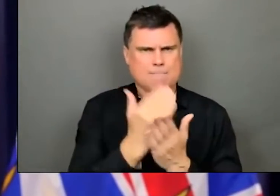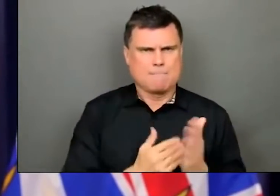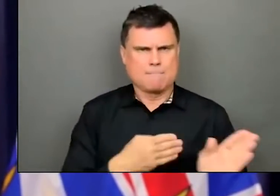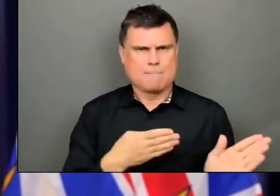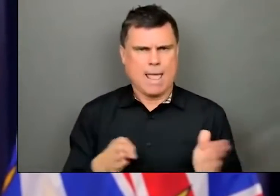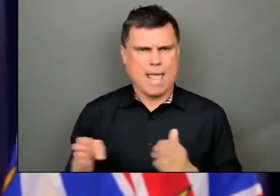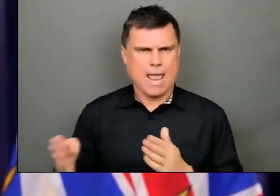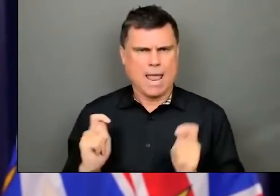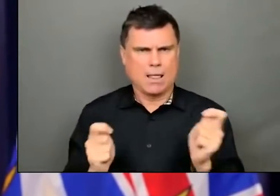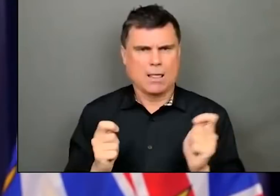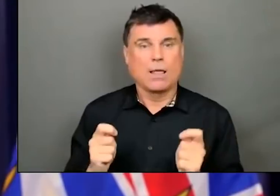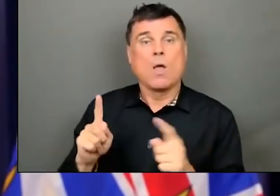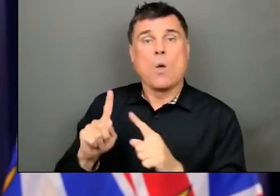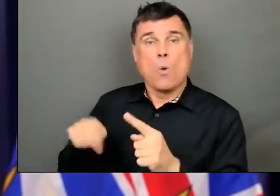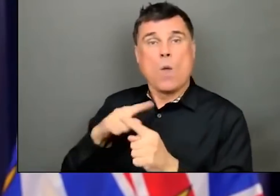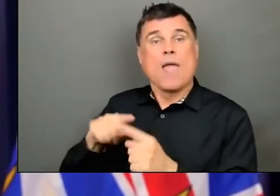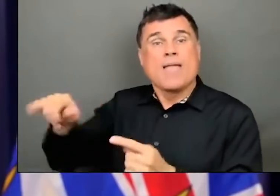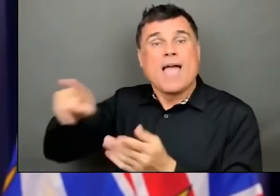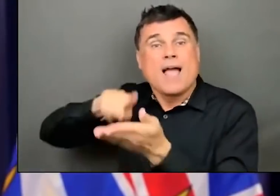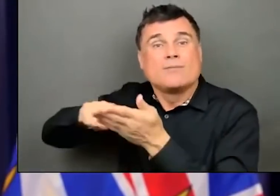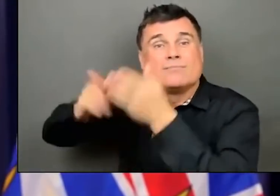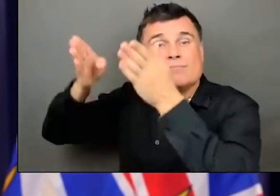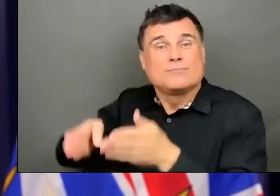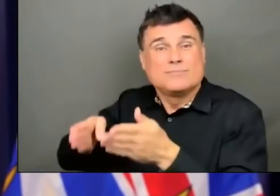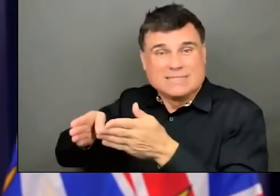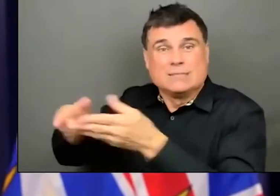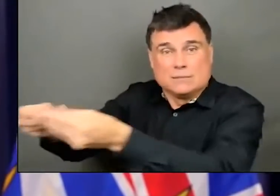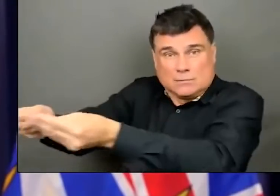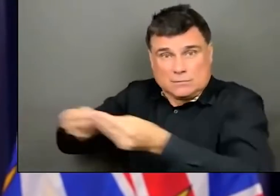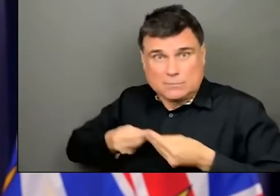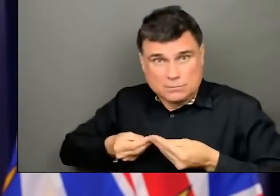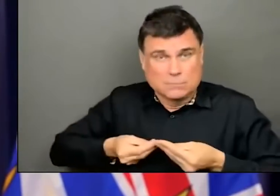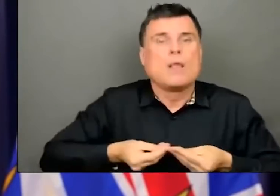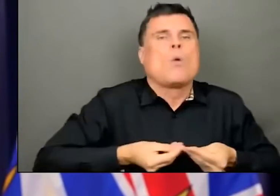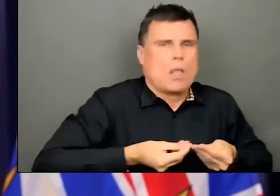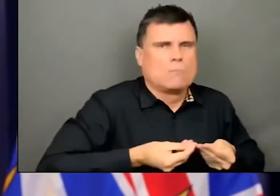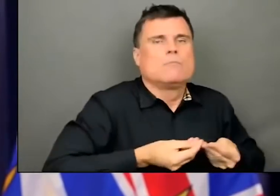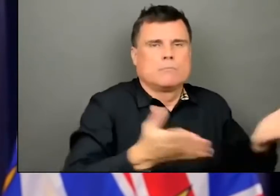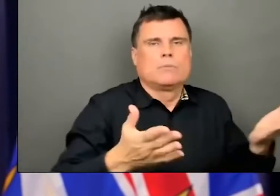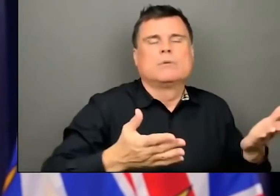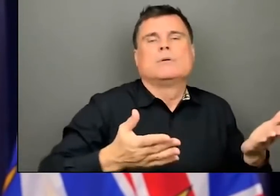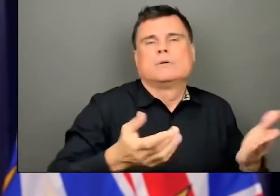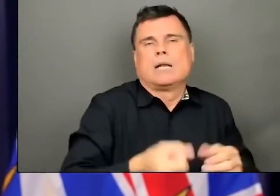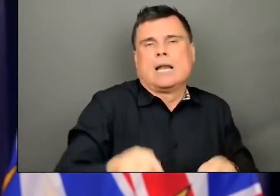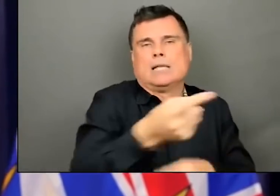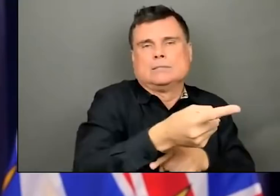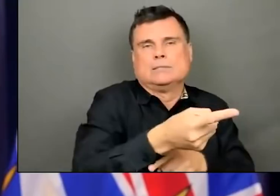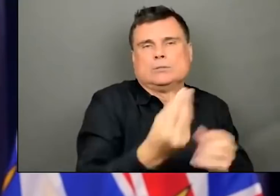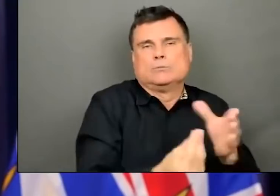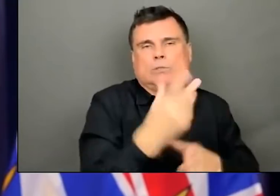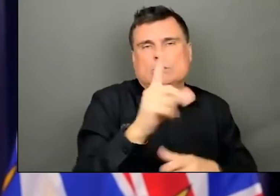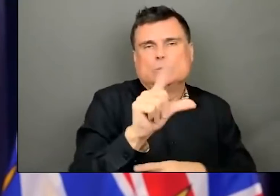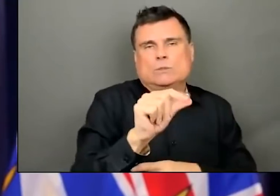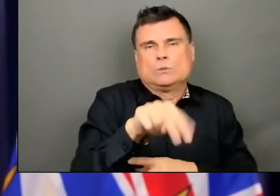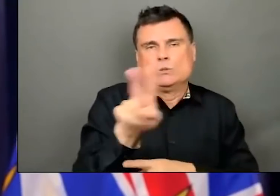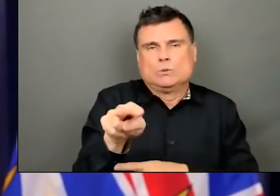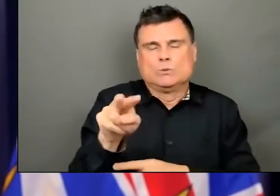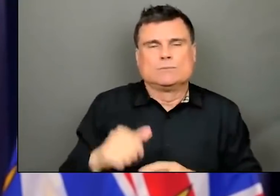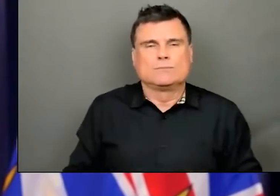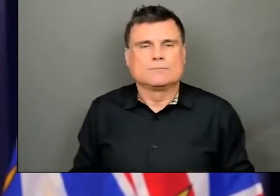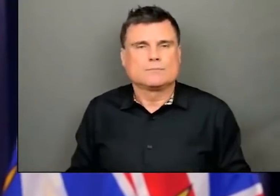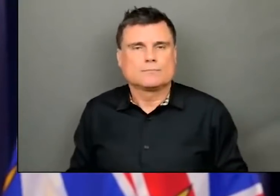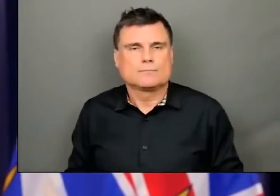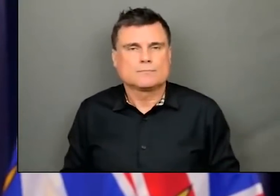coroner. As you know, we're also beginning with that work already, in particular with our ambulance service.